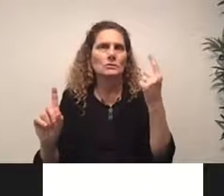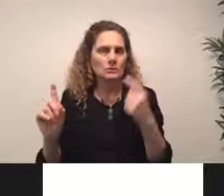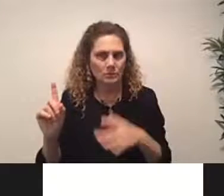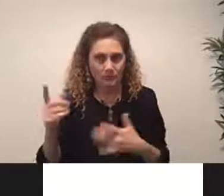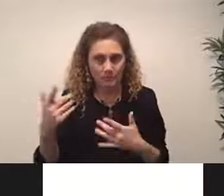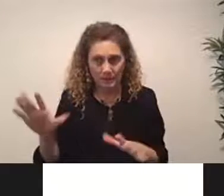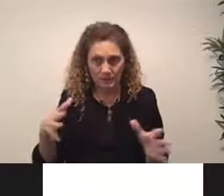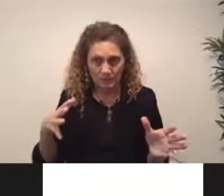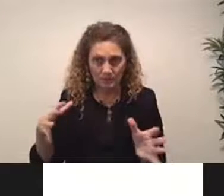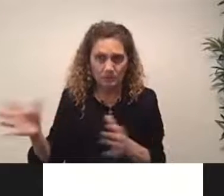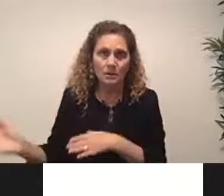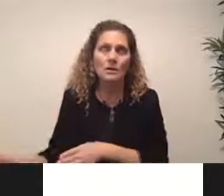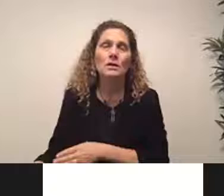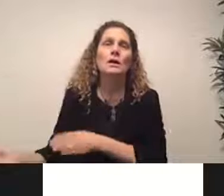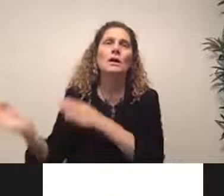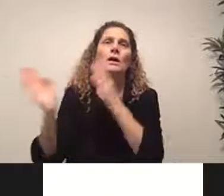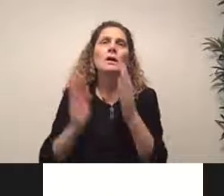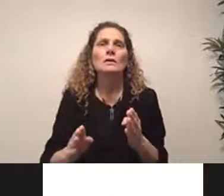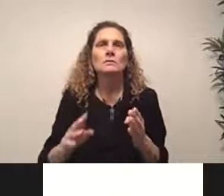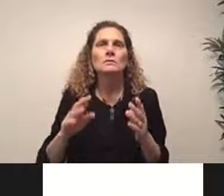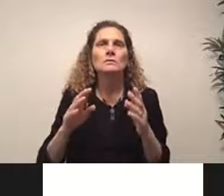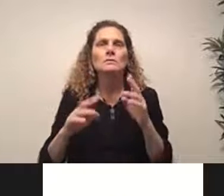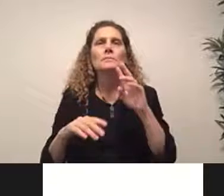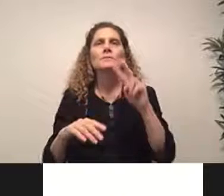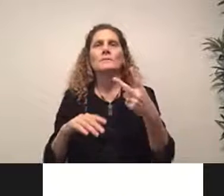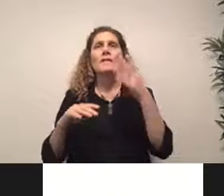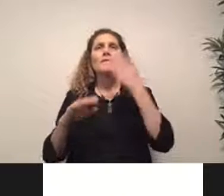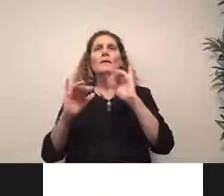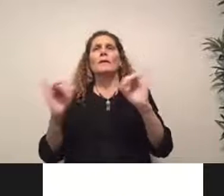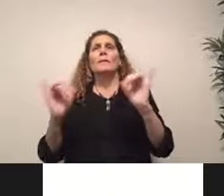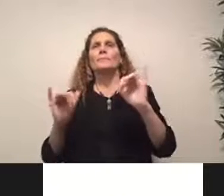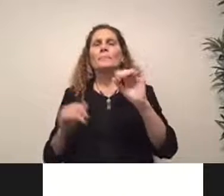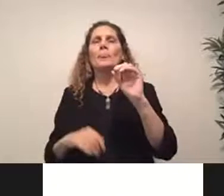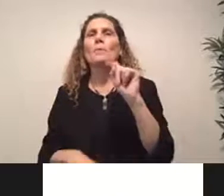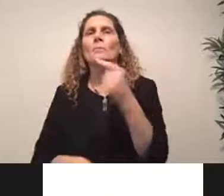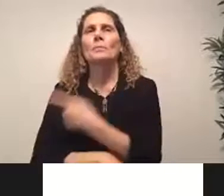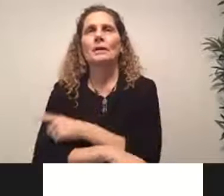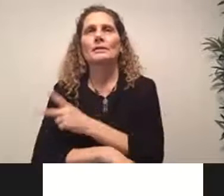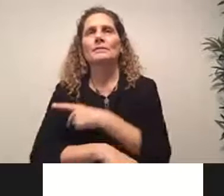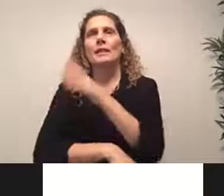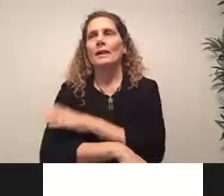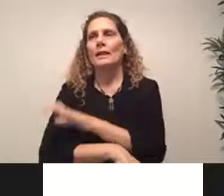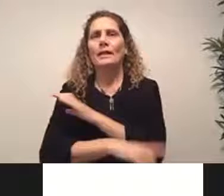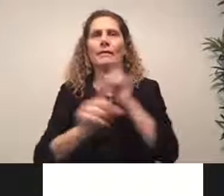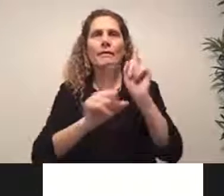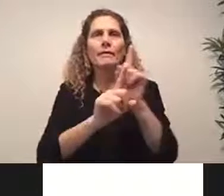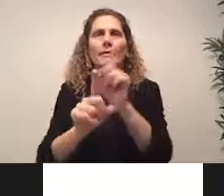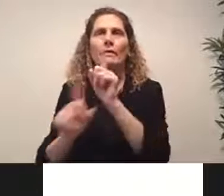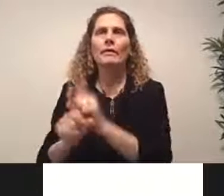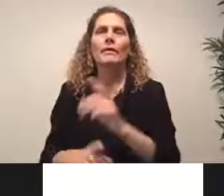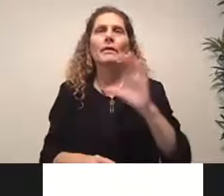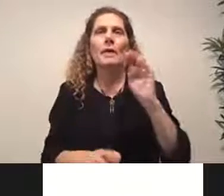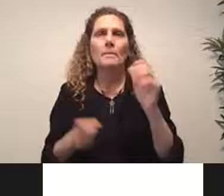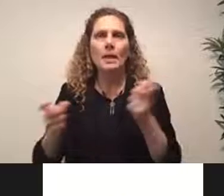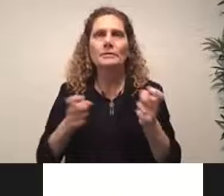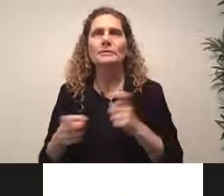other frontline healthcare personnel in the outpatient clinic settings, as well as our EMTs and paramedics working so hard